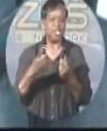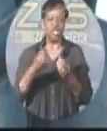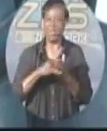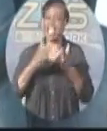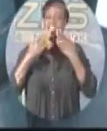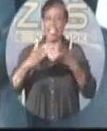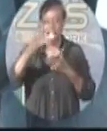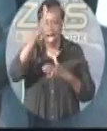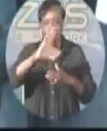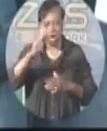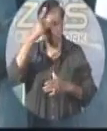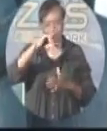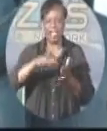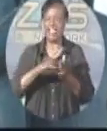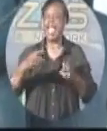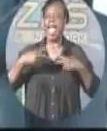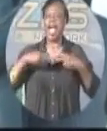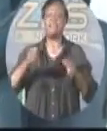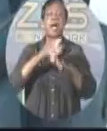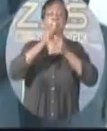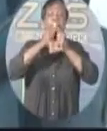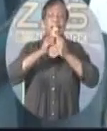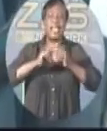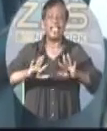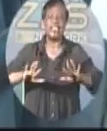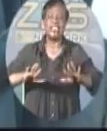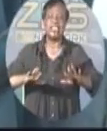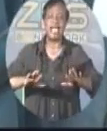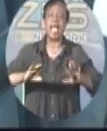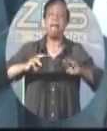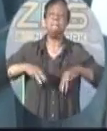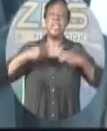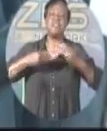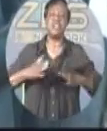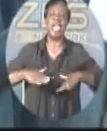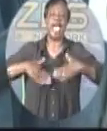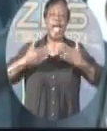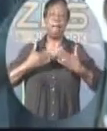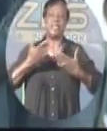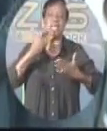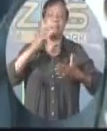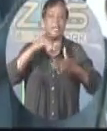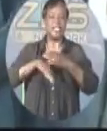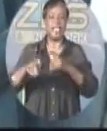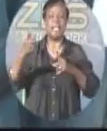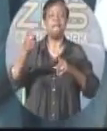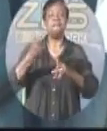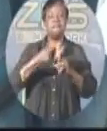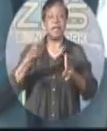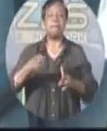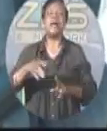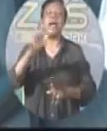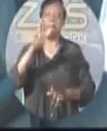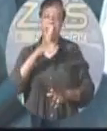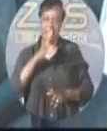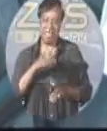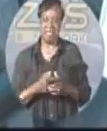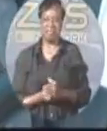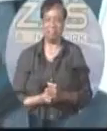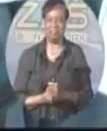for it. And you all have a blessed, merry, happy birthday for Mommy, Mama Wilson.